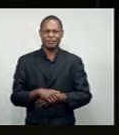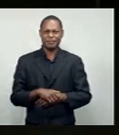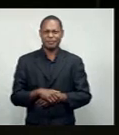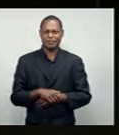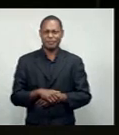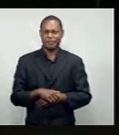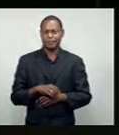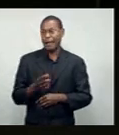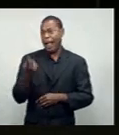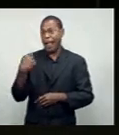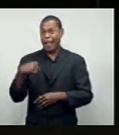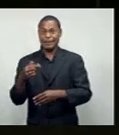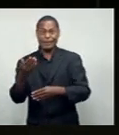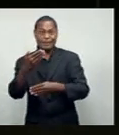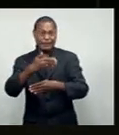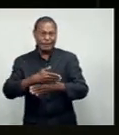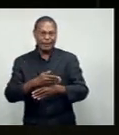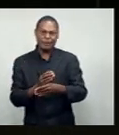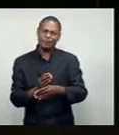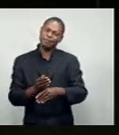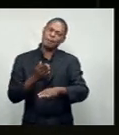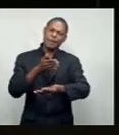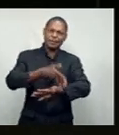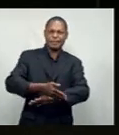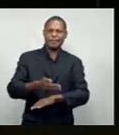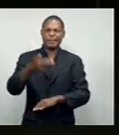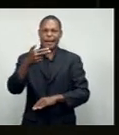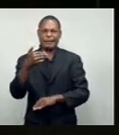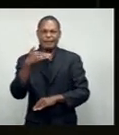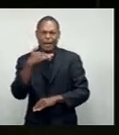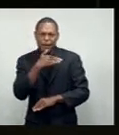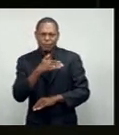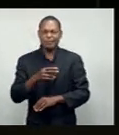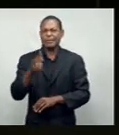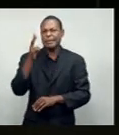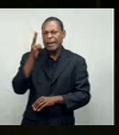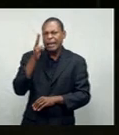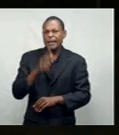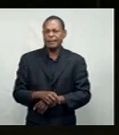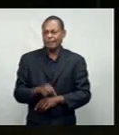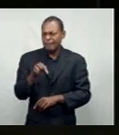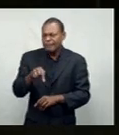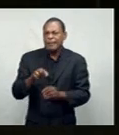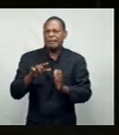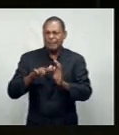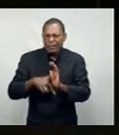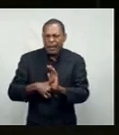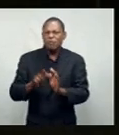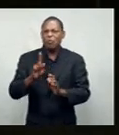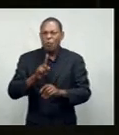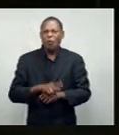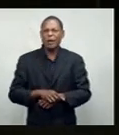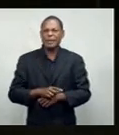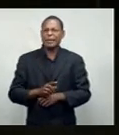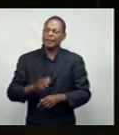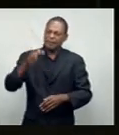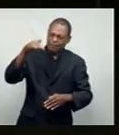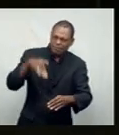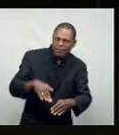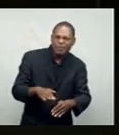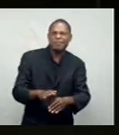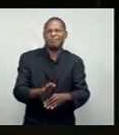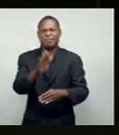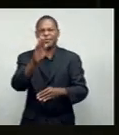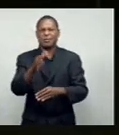Josiah, last night we crossed the 800 COVID case point yet again, and at this stage our infection rate is fluctuating. It decreases